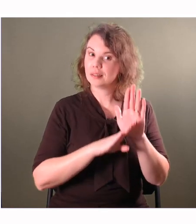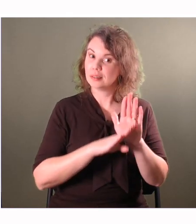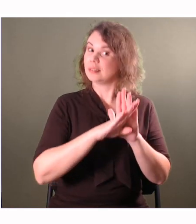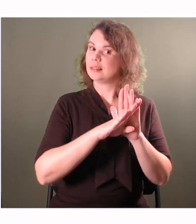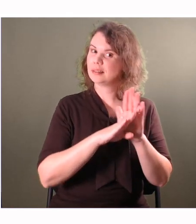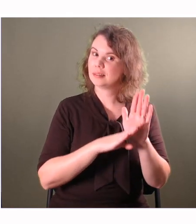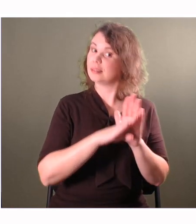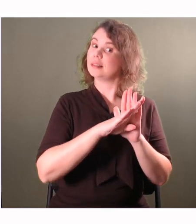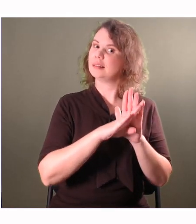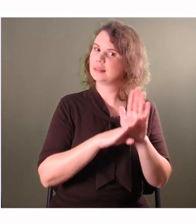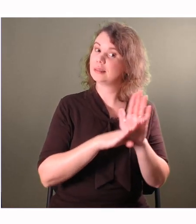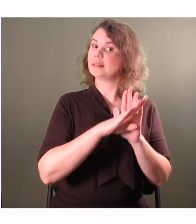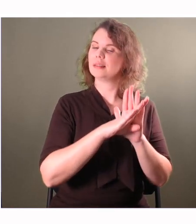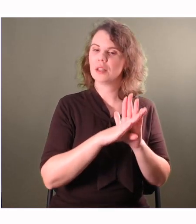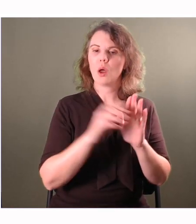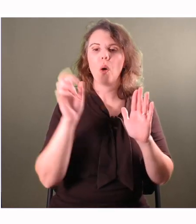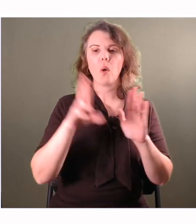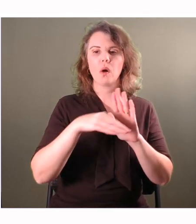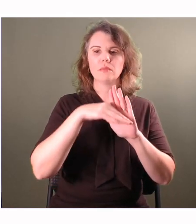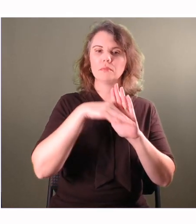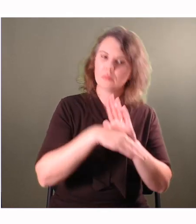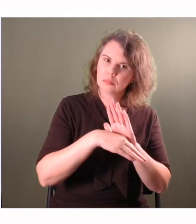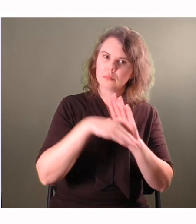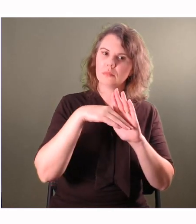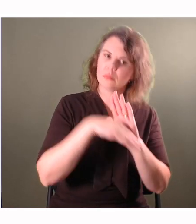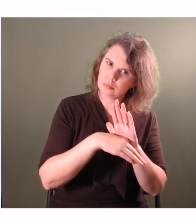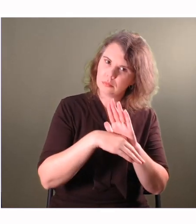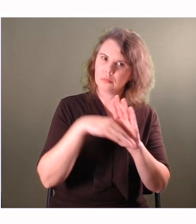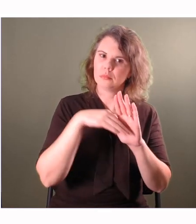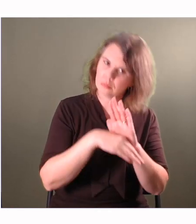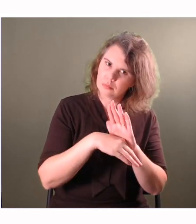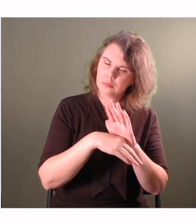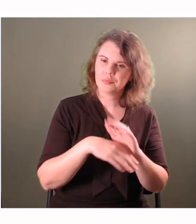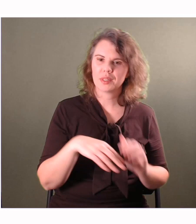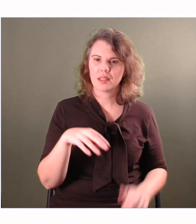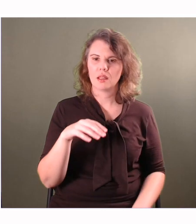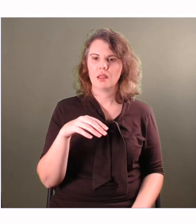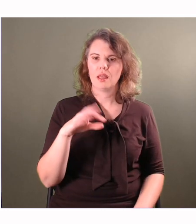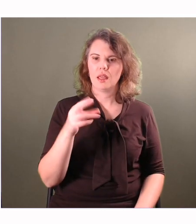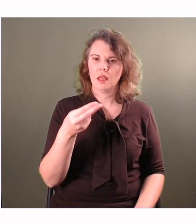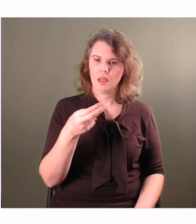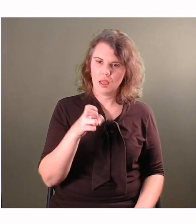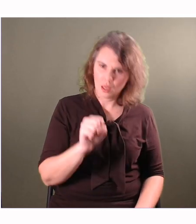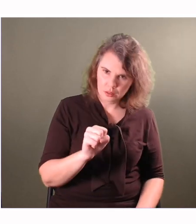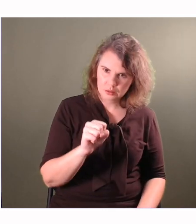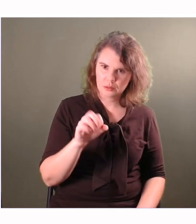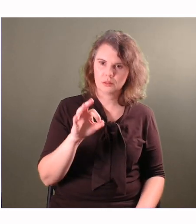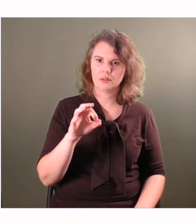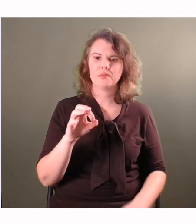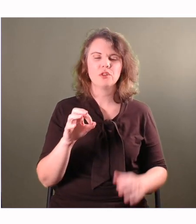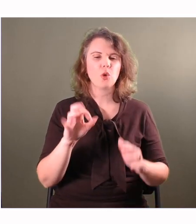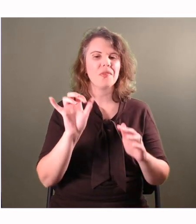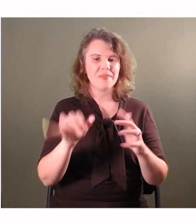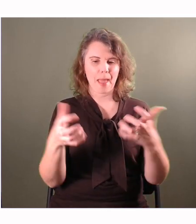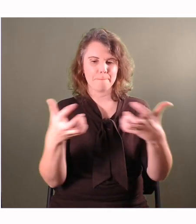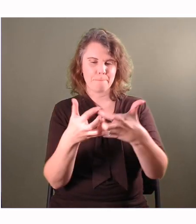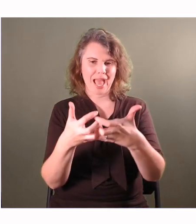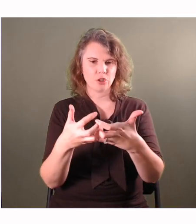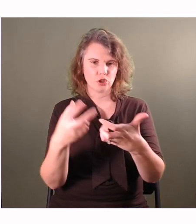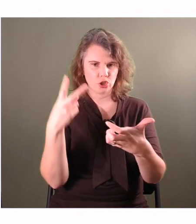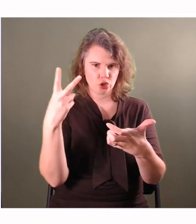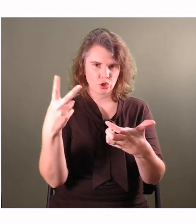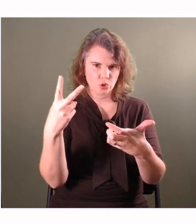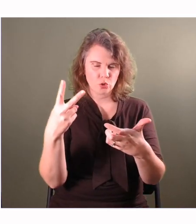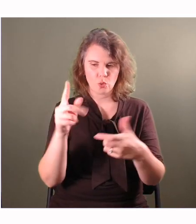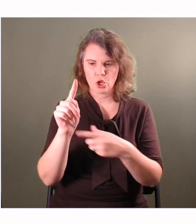hes, feng, neg, kem. That's a rising tone. Or a falling tone. Hes, feng, neg, kem. These correspond, by